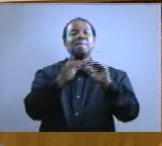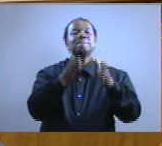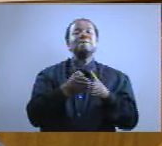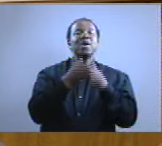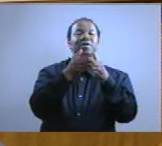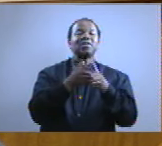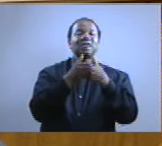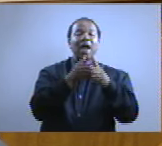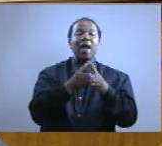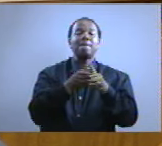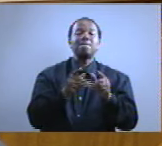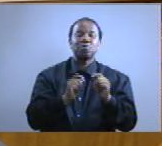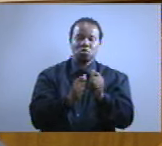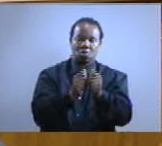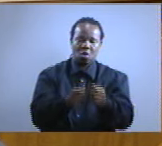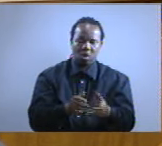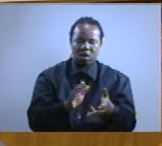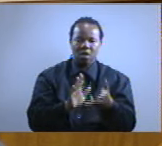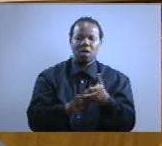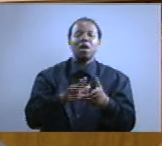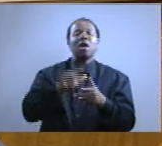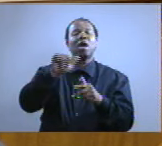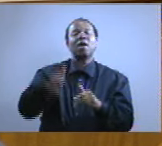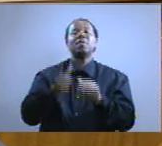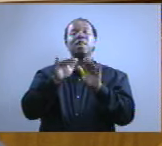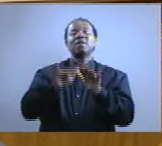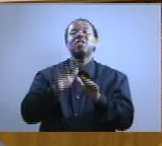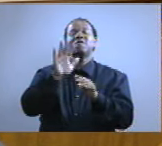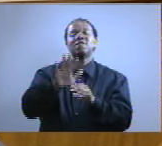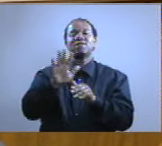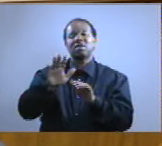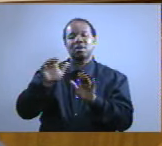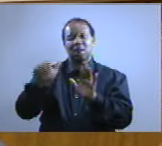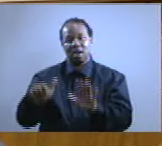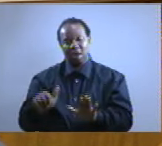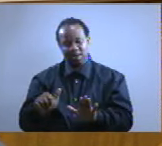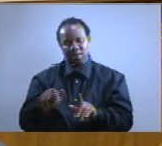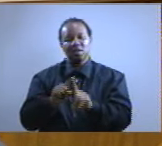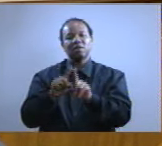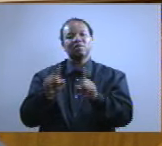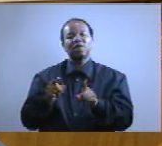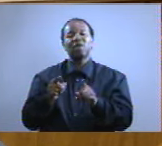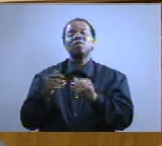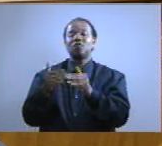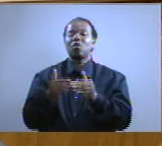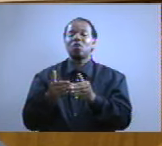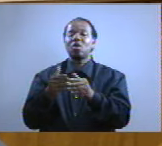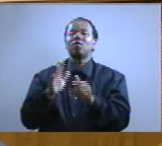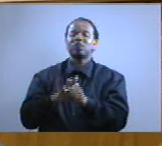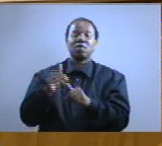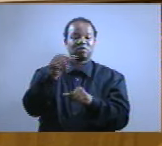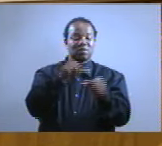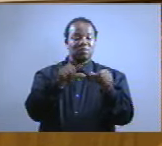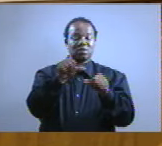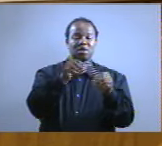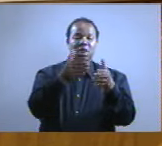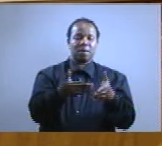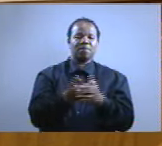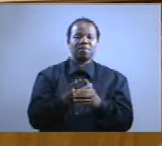Organization Protocol to amend the 1969 International Convention on Civil Liability for Oil Pollution,